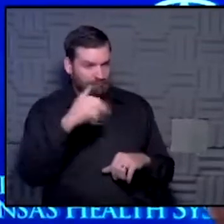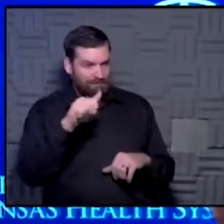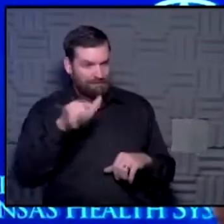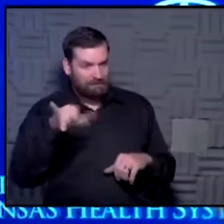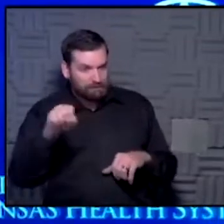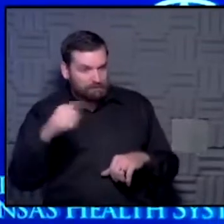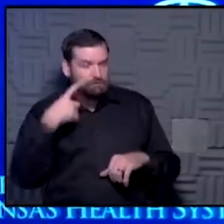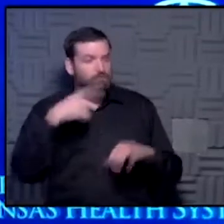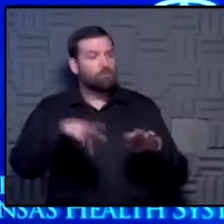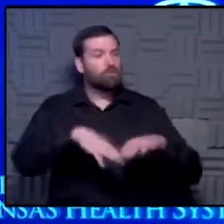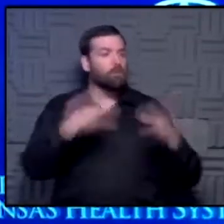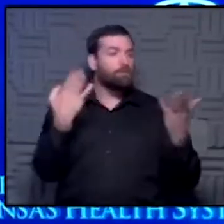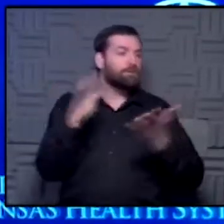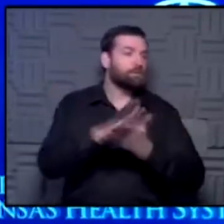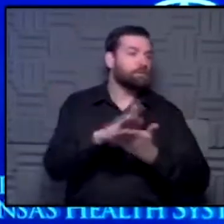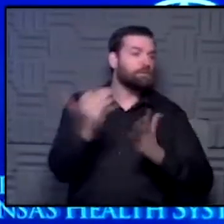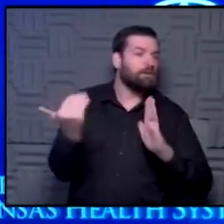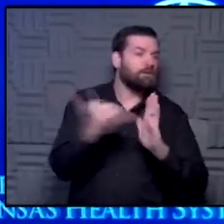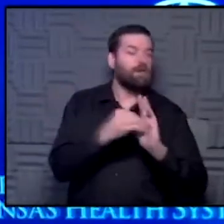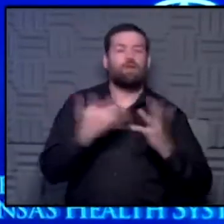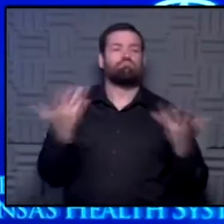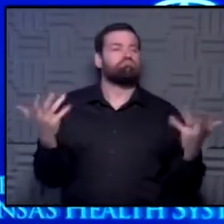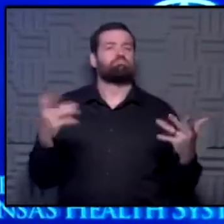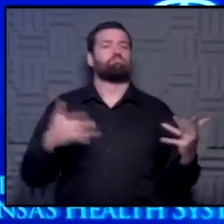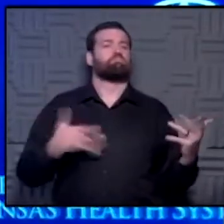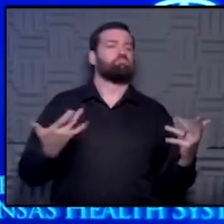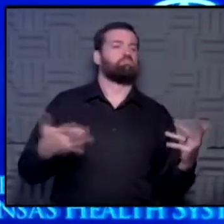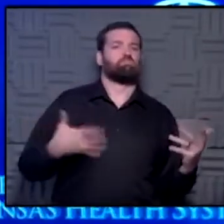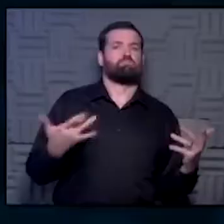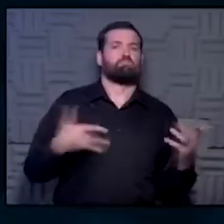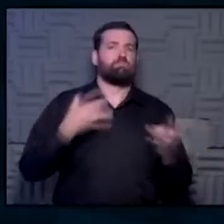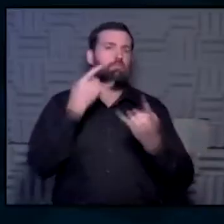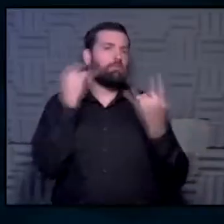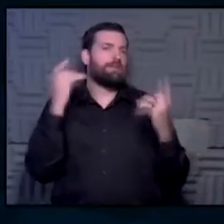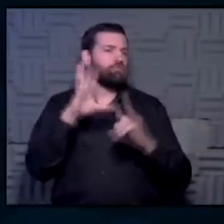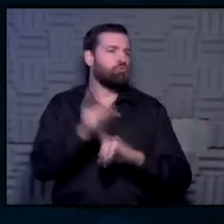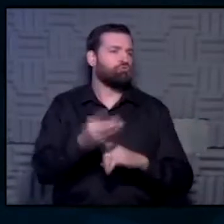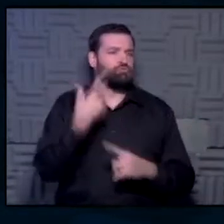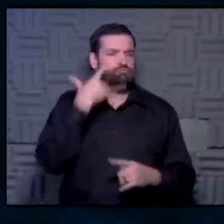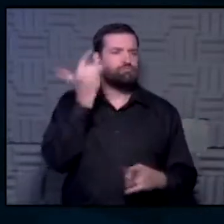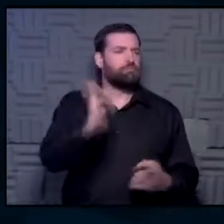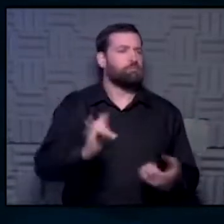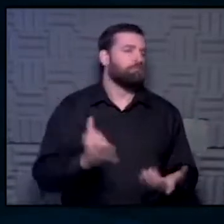reopening of schools, and what's the sense out there, and what's the mask culture like?